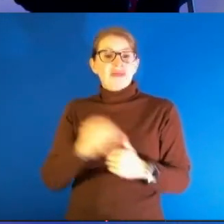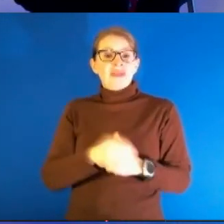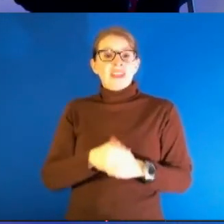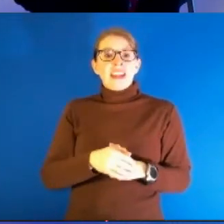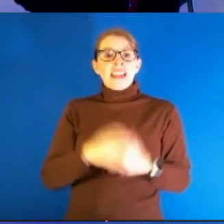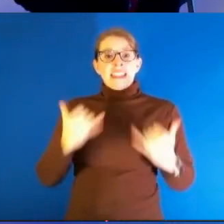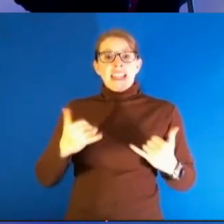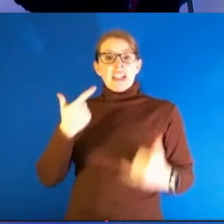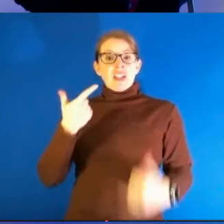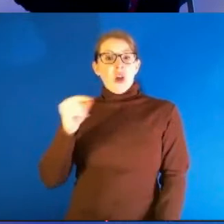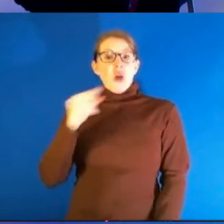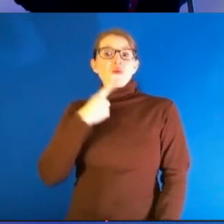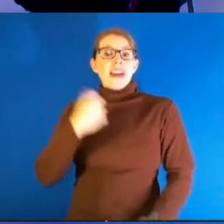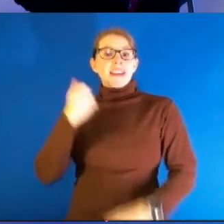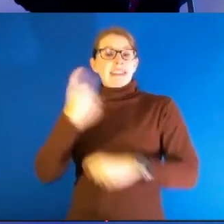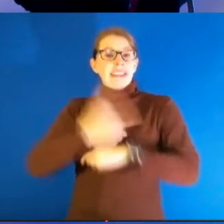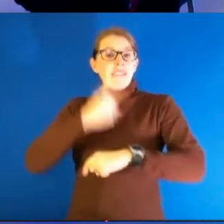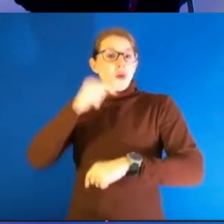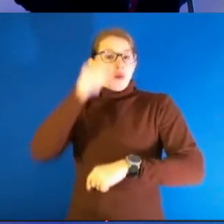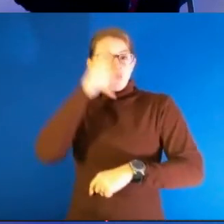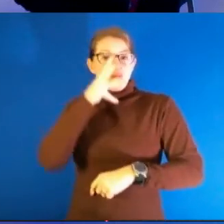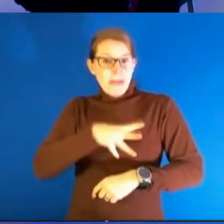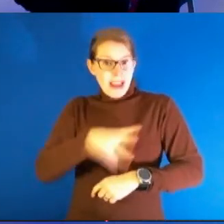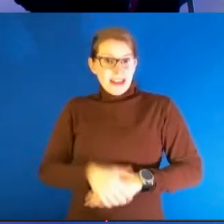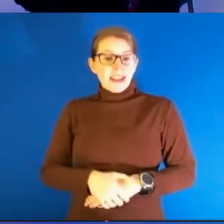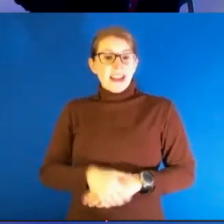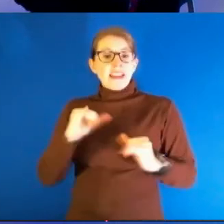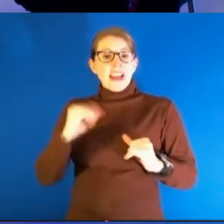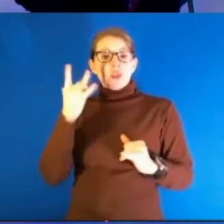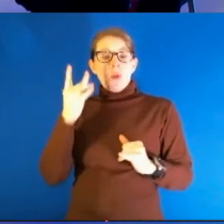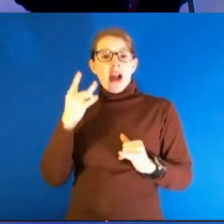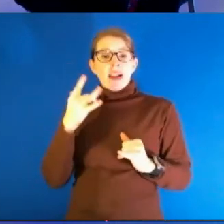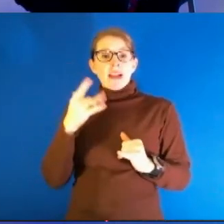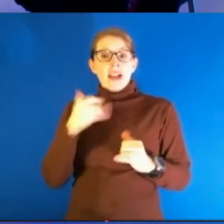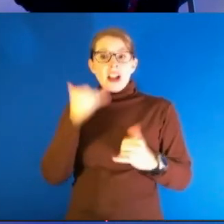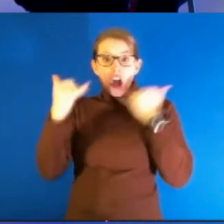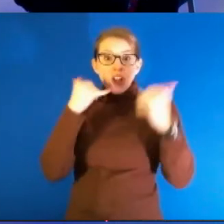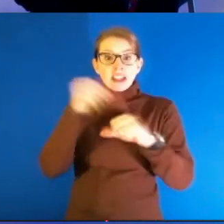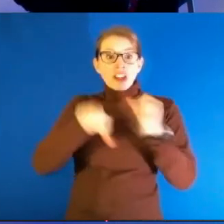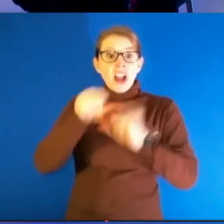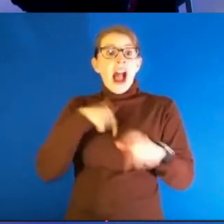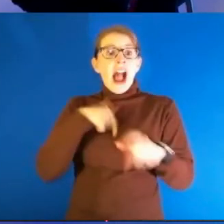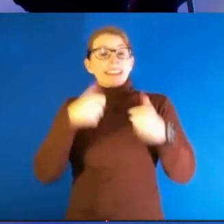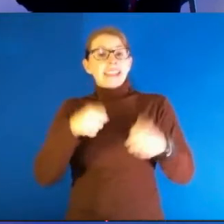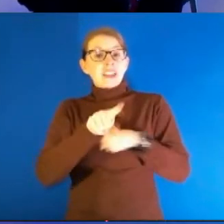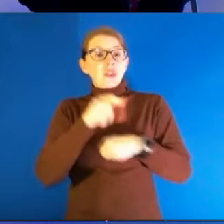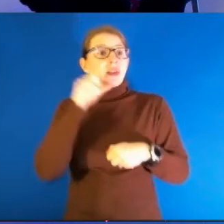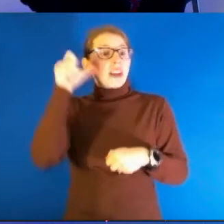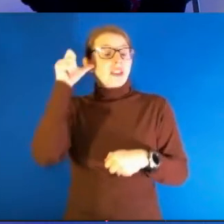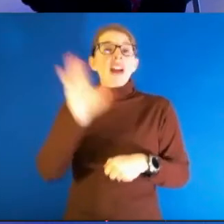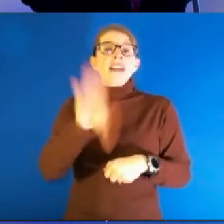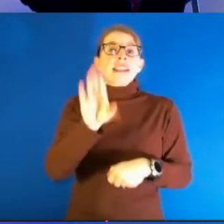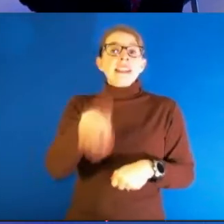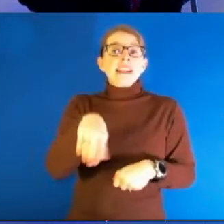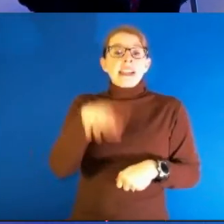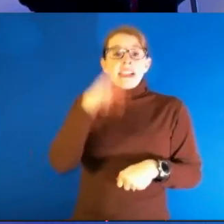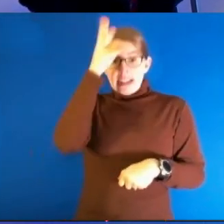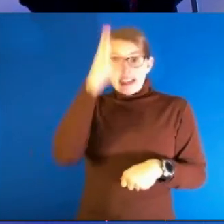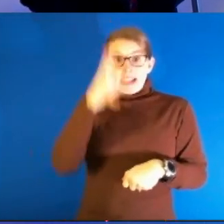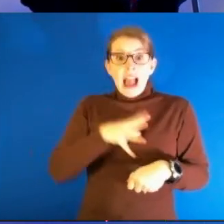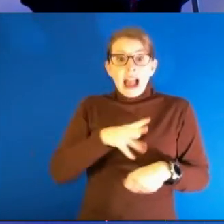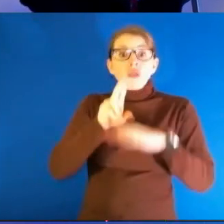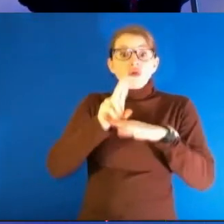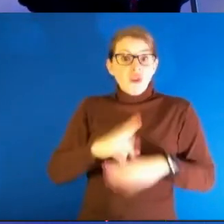Go Red Day for Women, and which is why we all called each other. I actually did text you yesterday and said, guys, wear